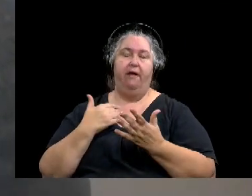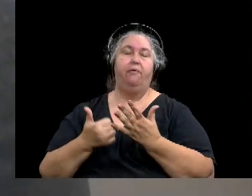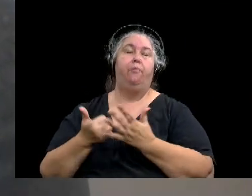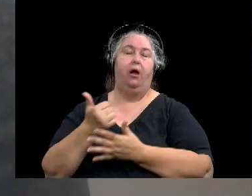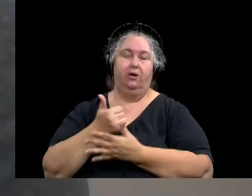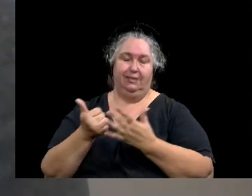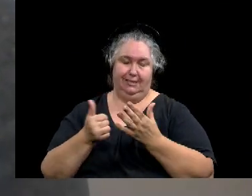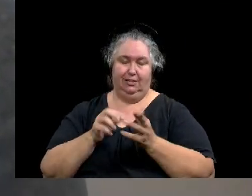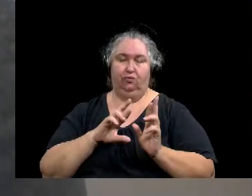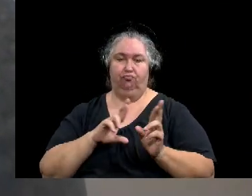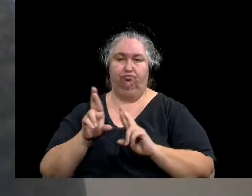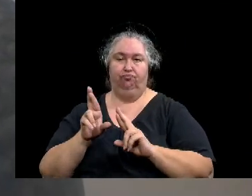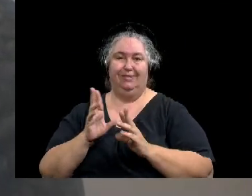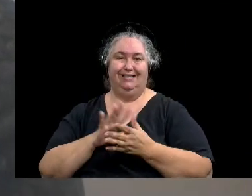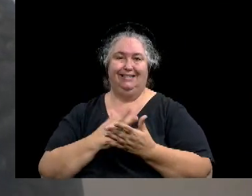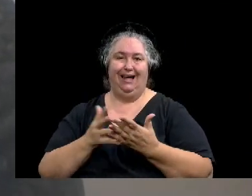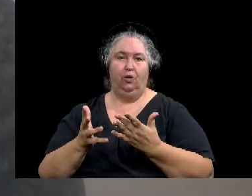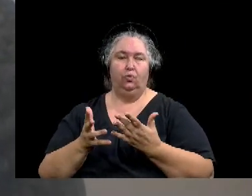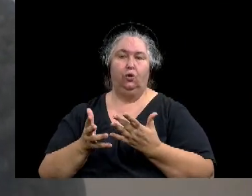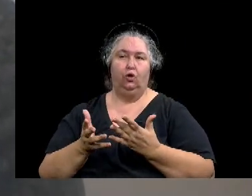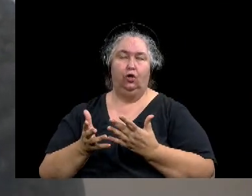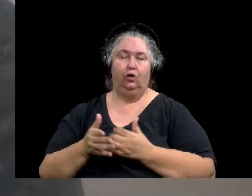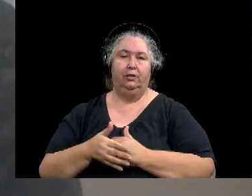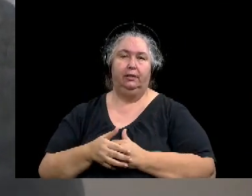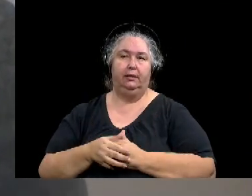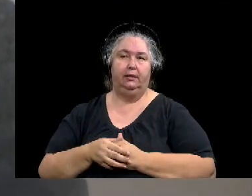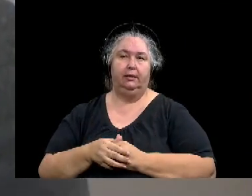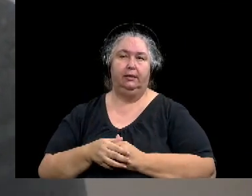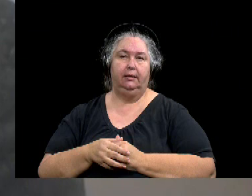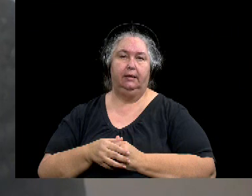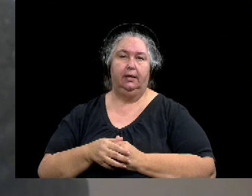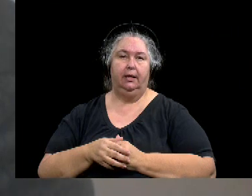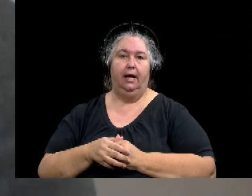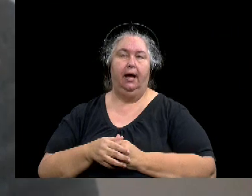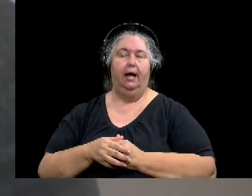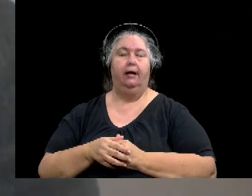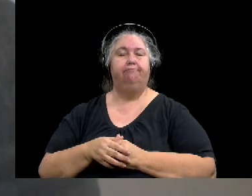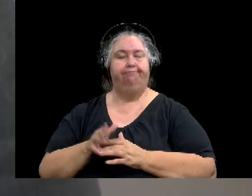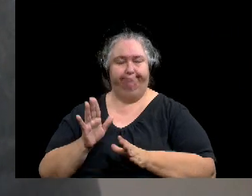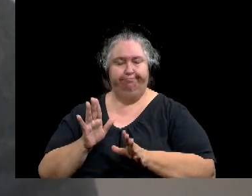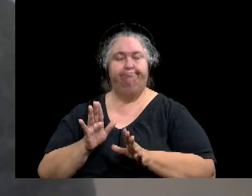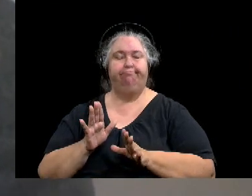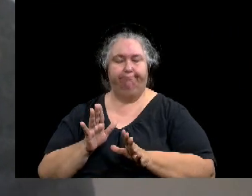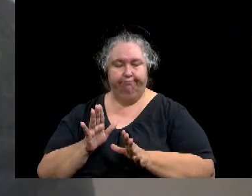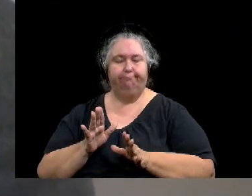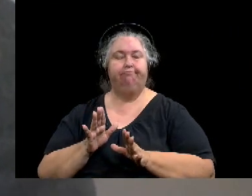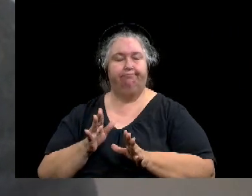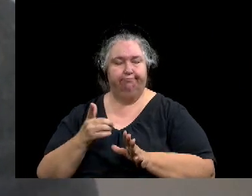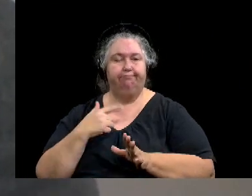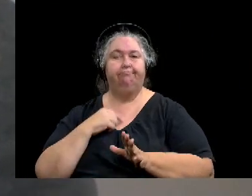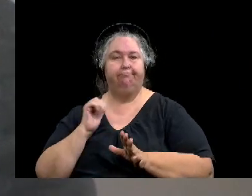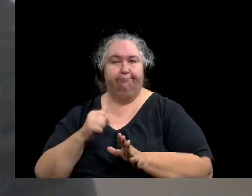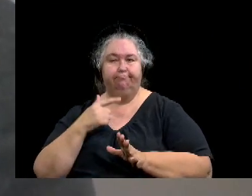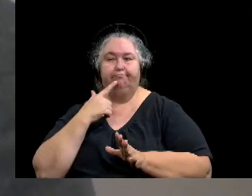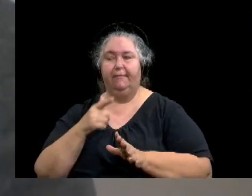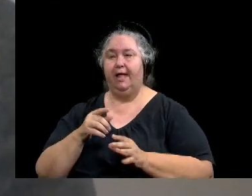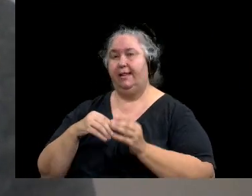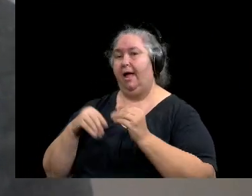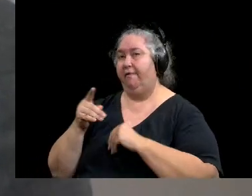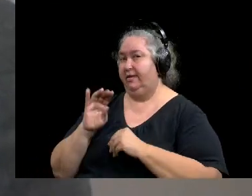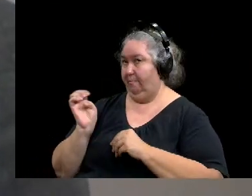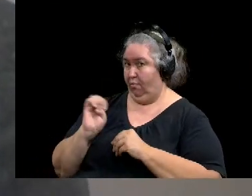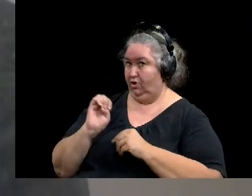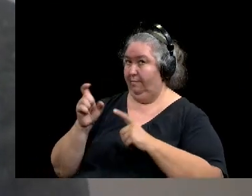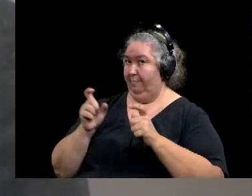schedule. And so I'm pleased to report that the Office of Emergency Management is leading